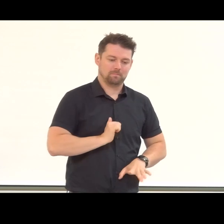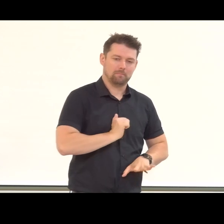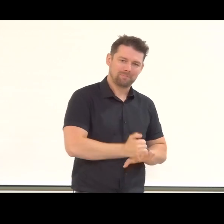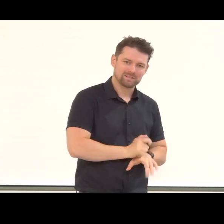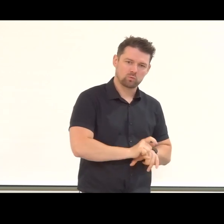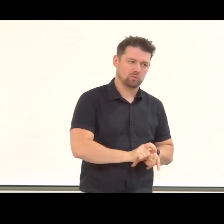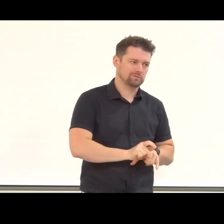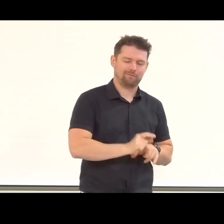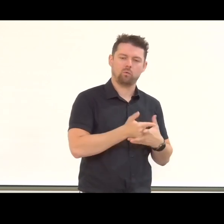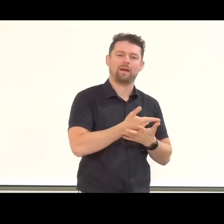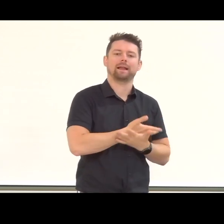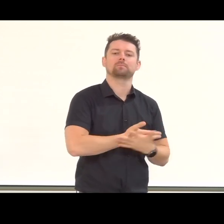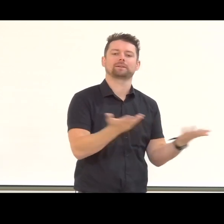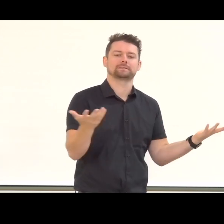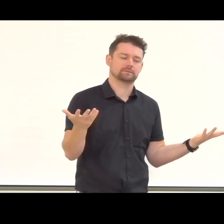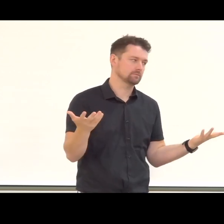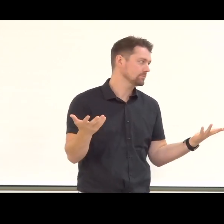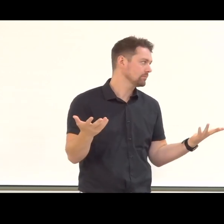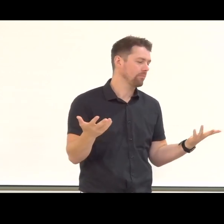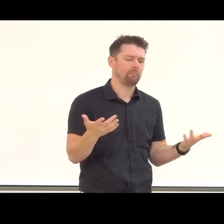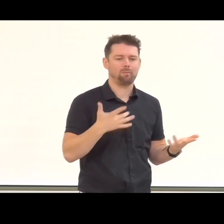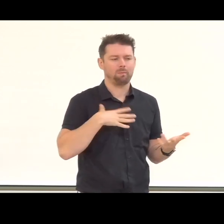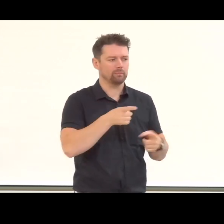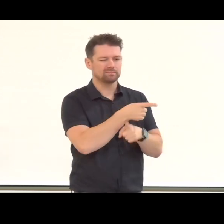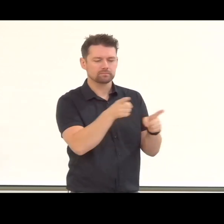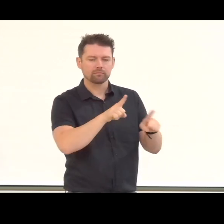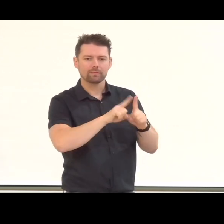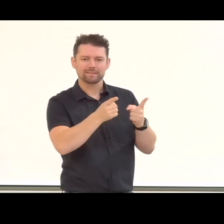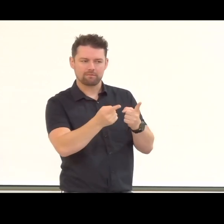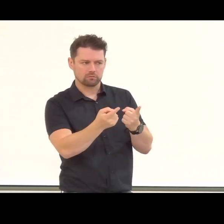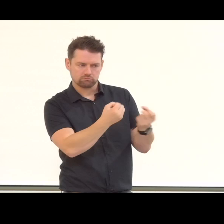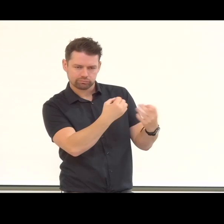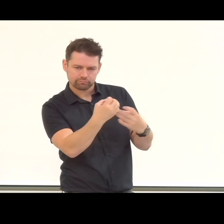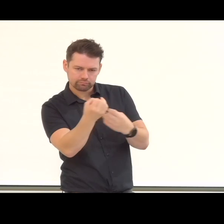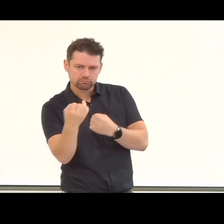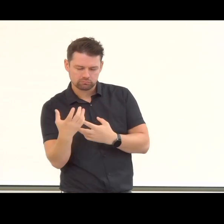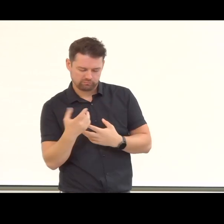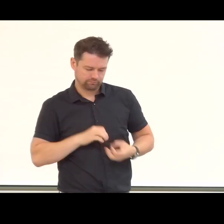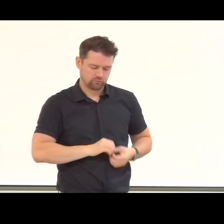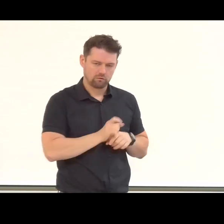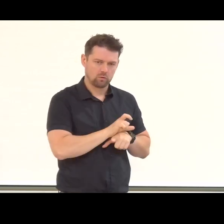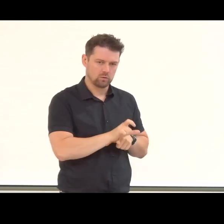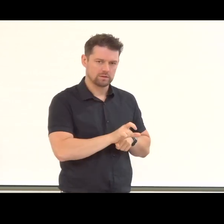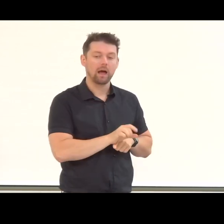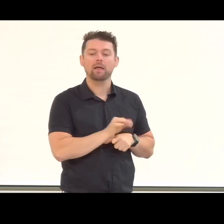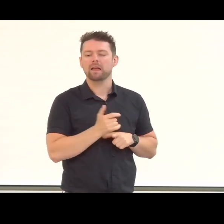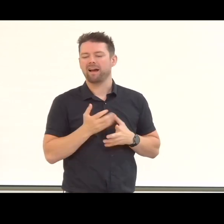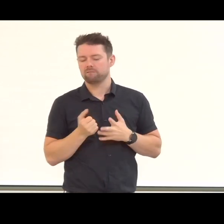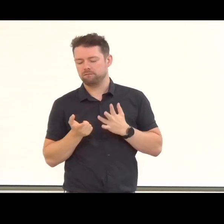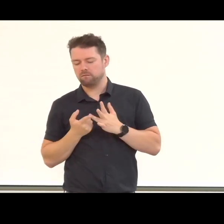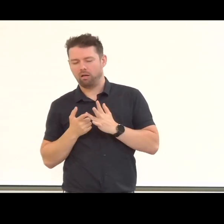applicable to everybody, with input from the different organizations, and then maybe have some specialized courses that